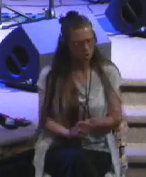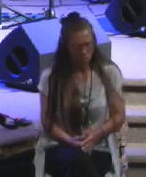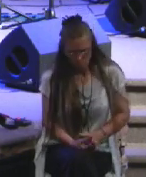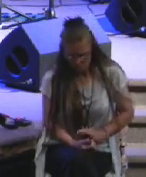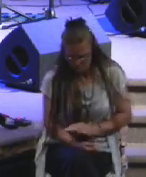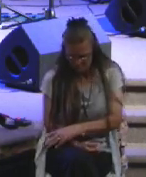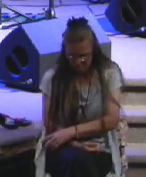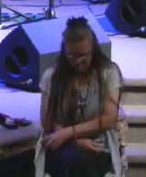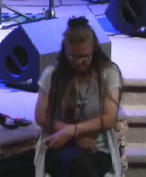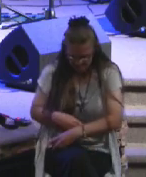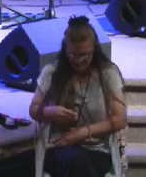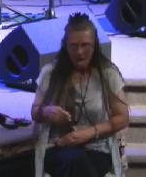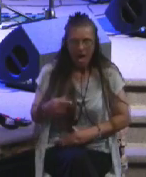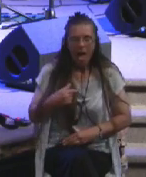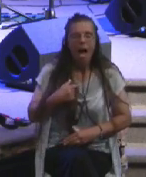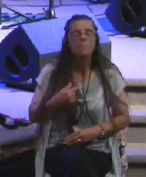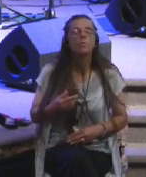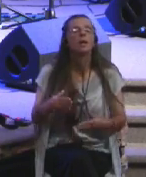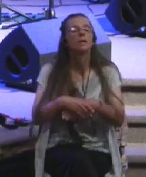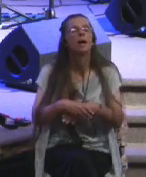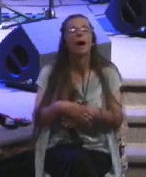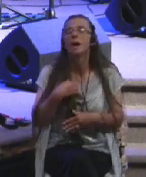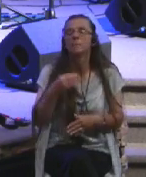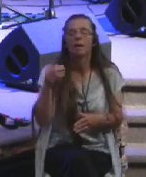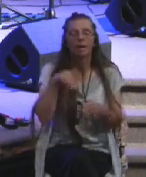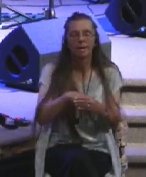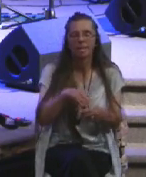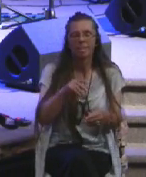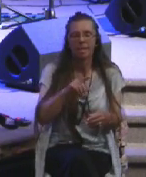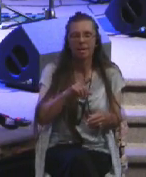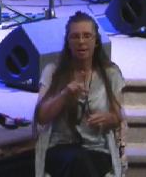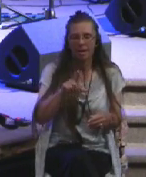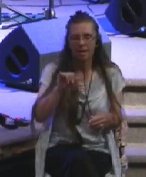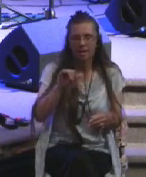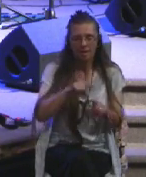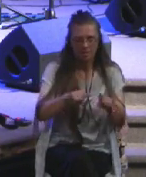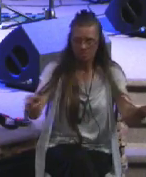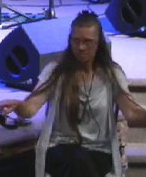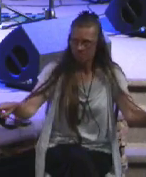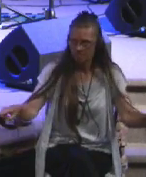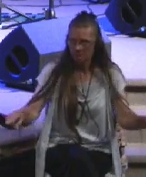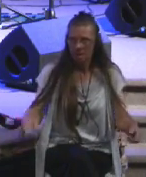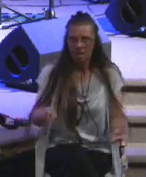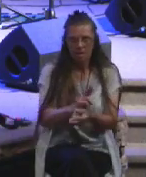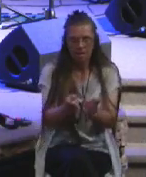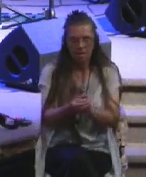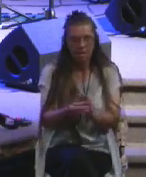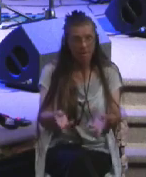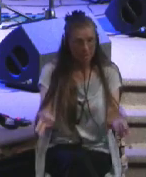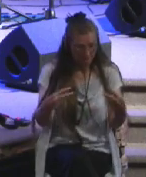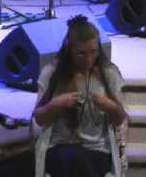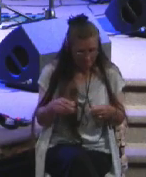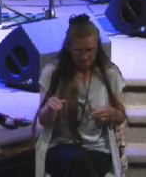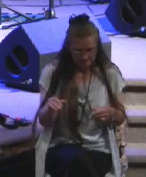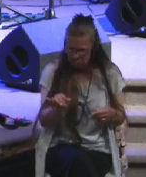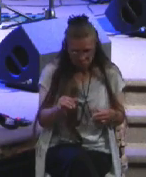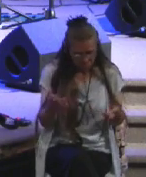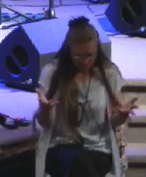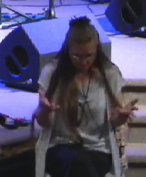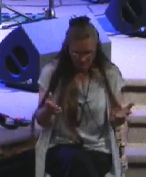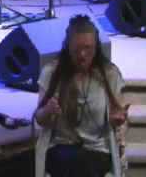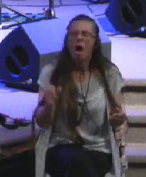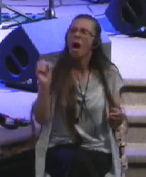think I'm going to marry her. But I'm not in the line. There was a kinsman redeemer that had to be had. It's the same sort of thing.